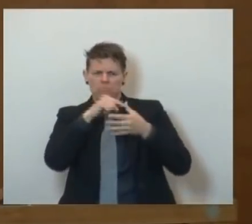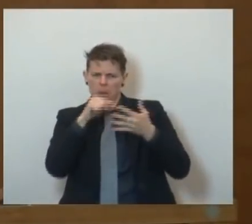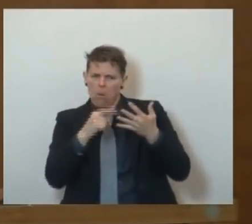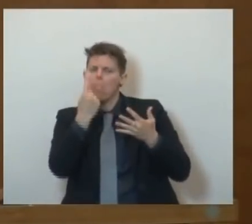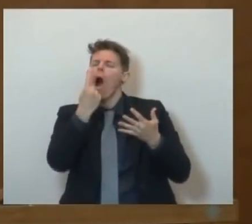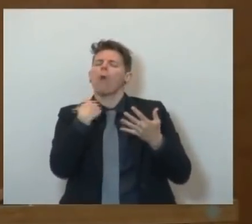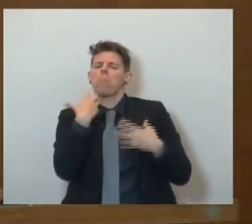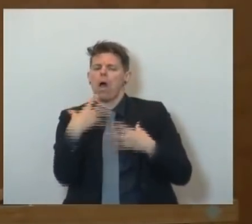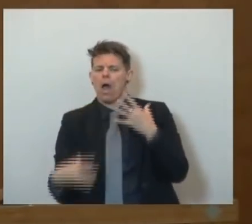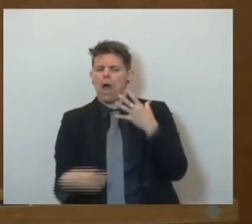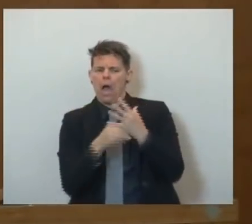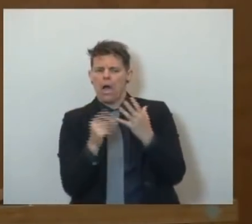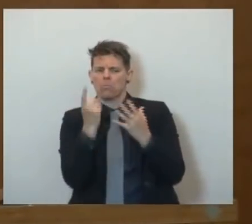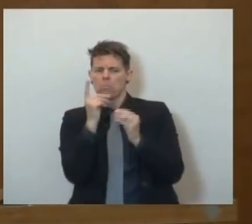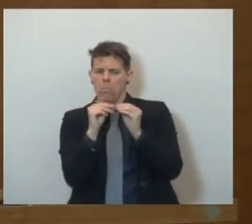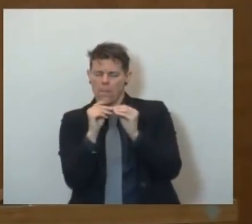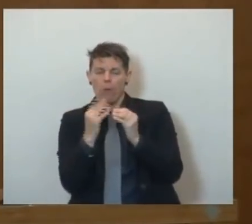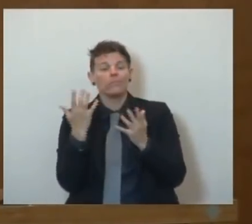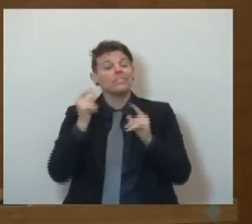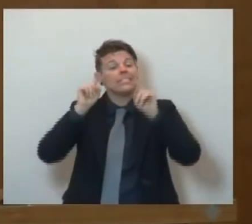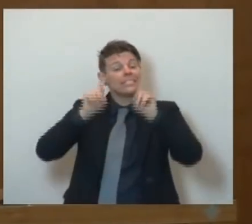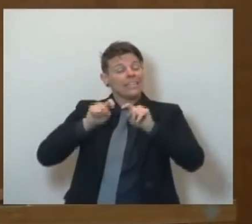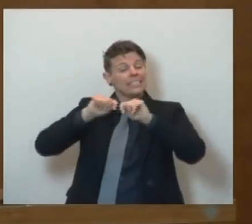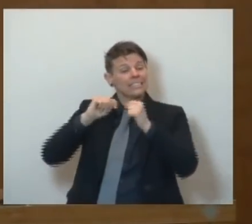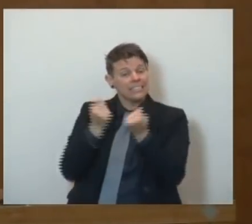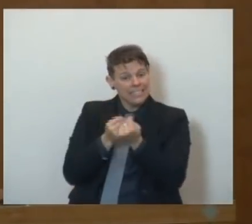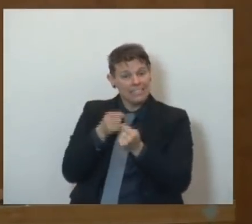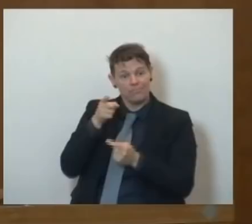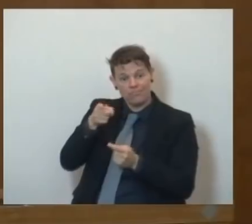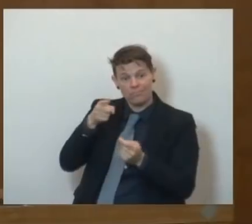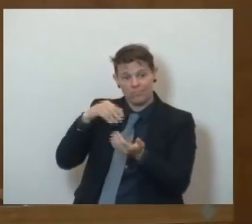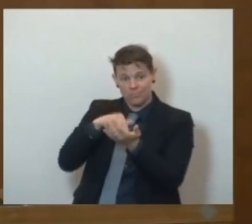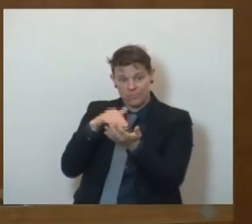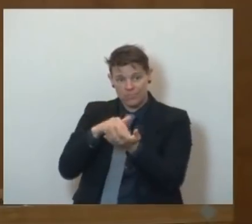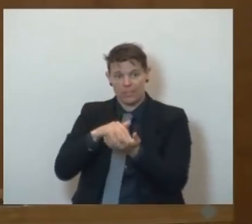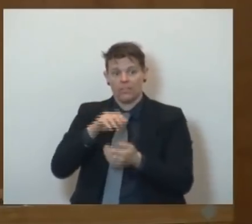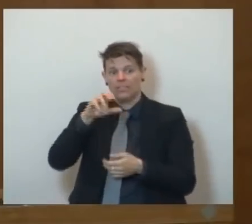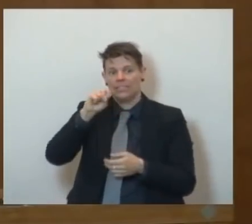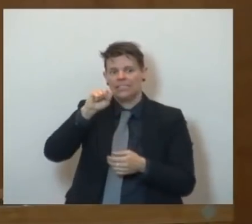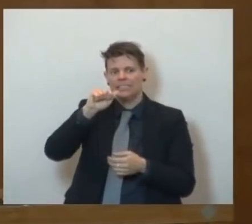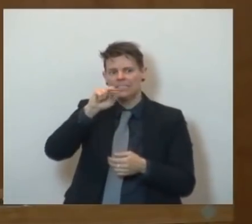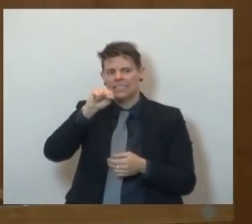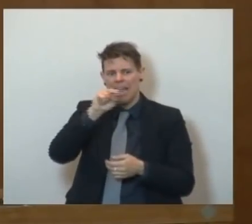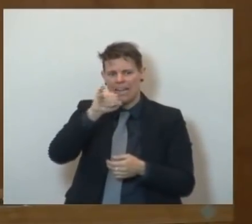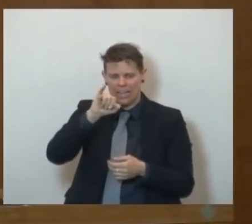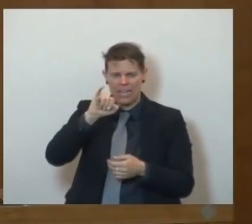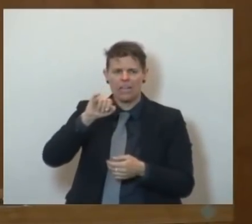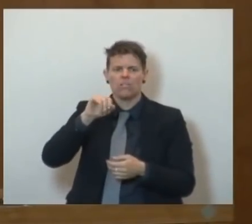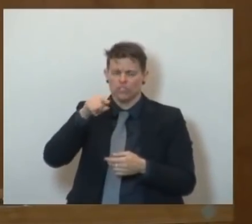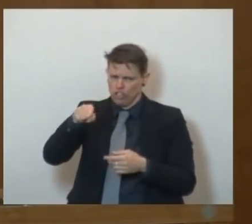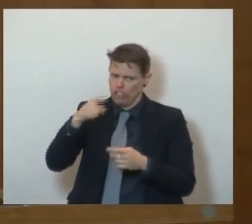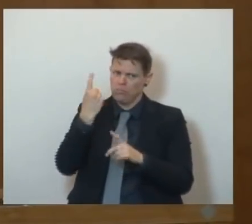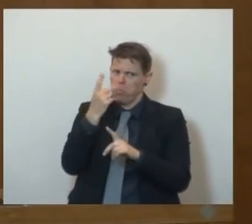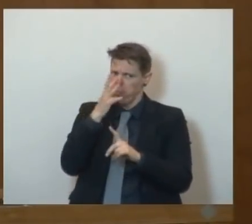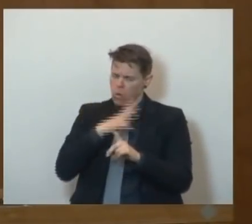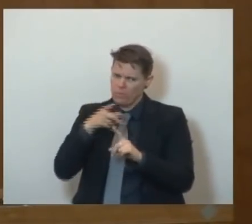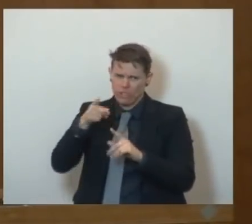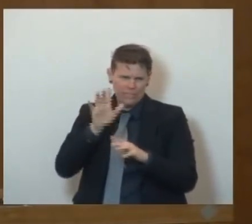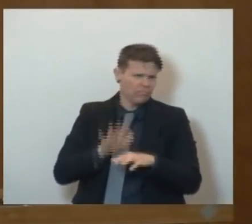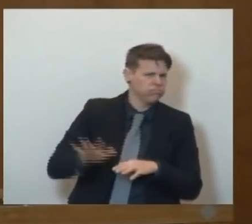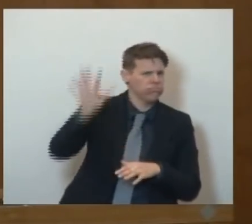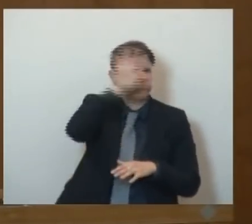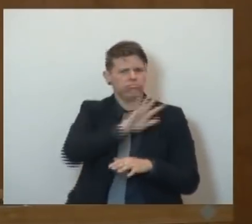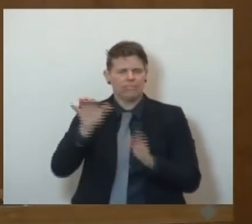health physician, Dr. Sanzoni, many of you have met her. She's been everywhere in the state. This was an area of focus for